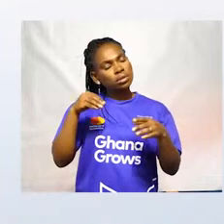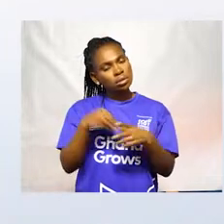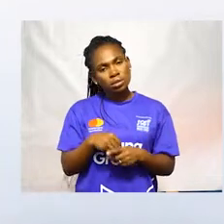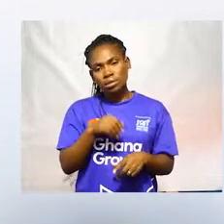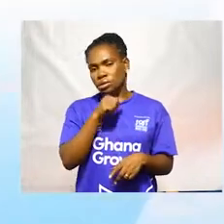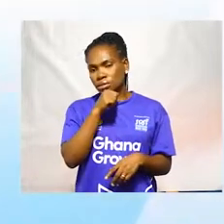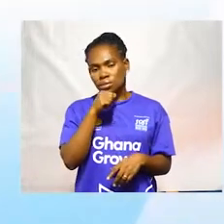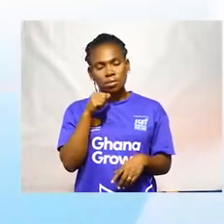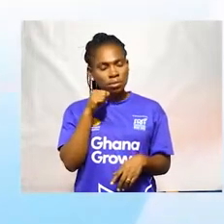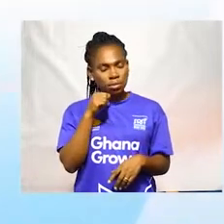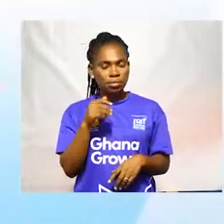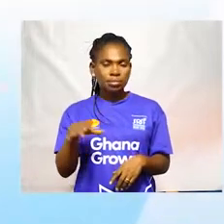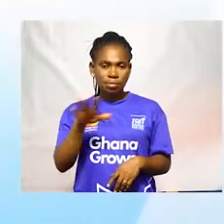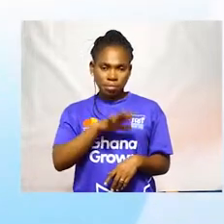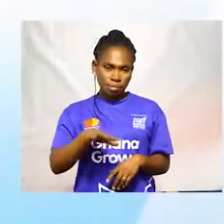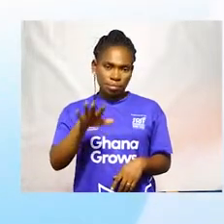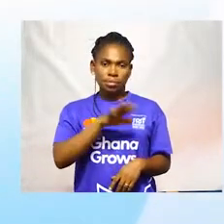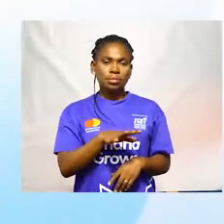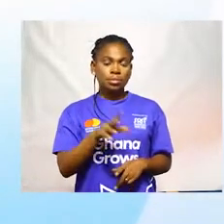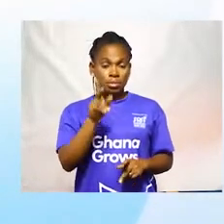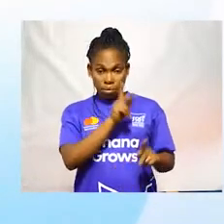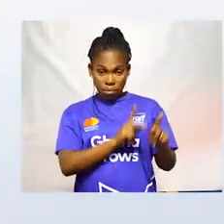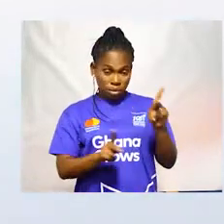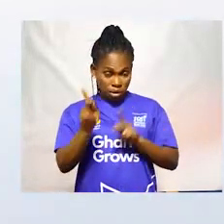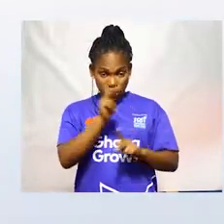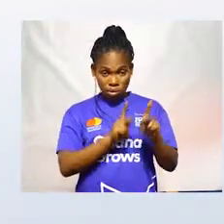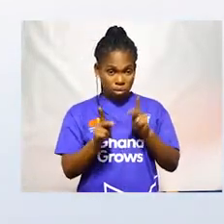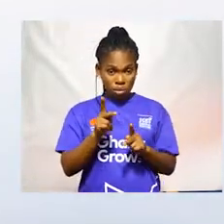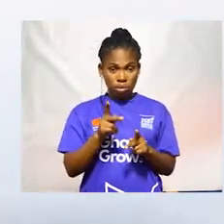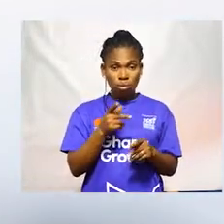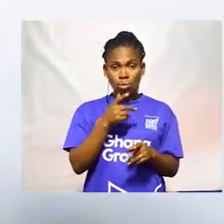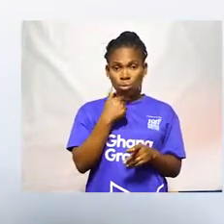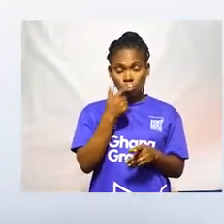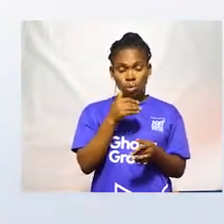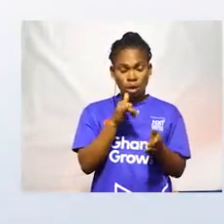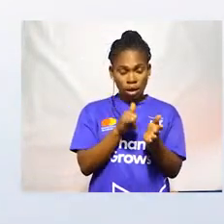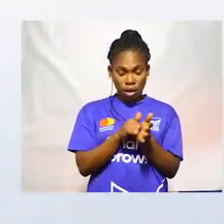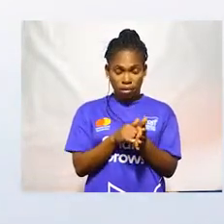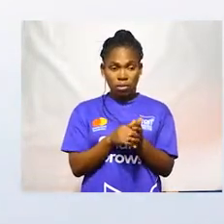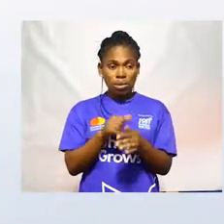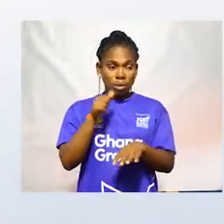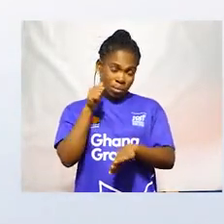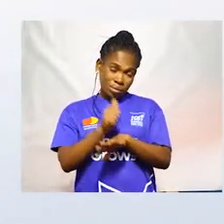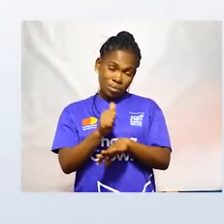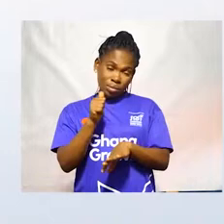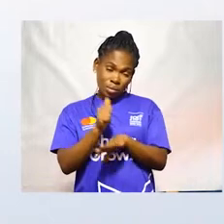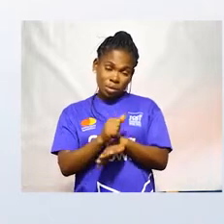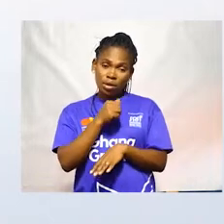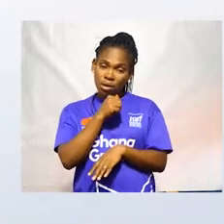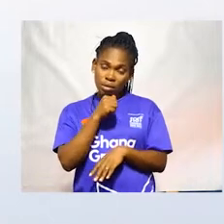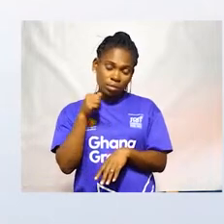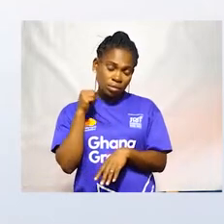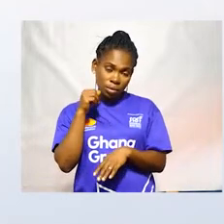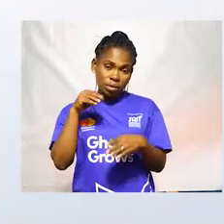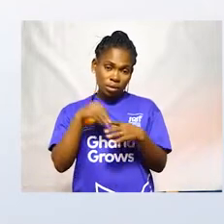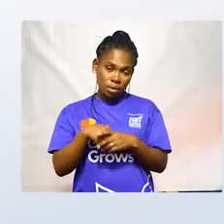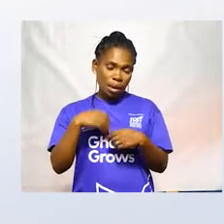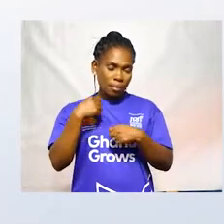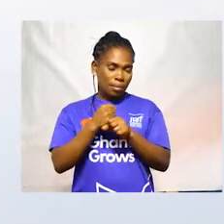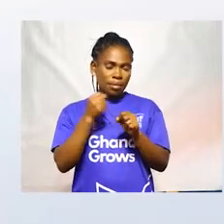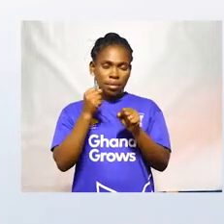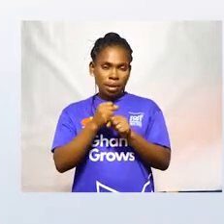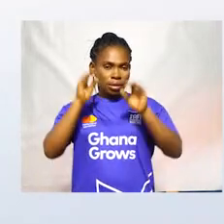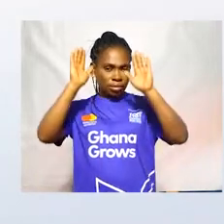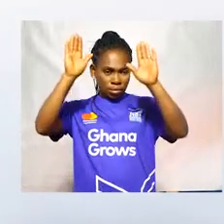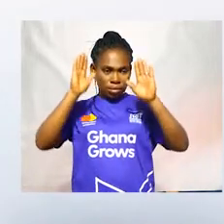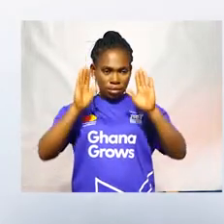agri sector. People who have done it and really, really made the margins that people